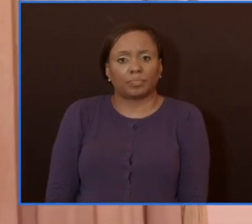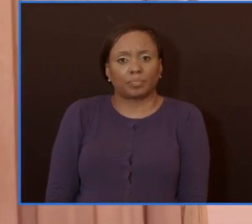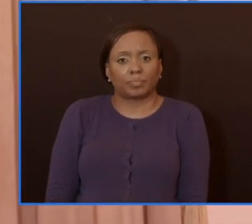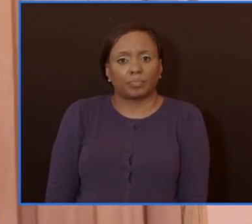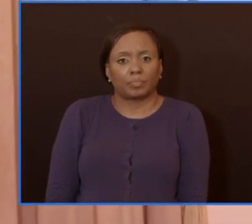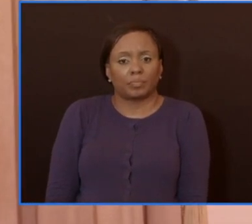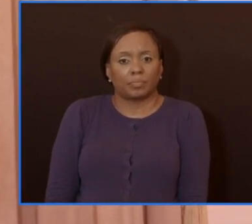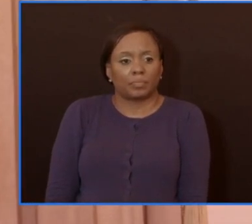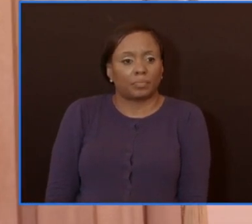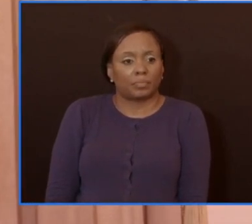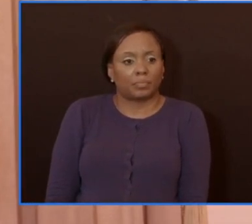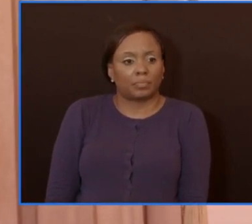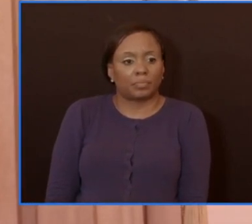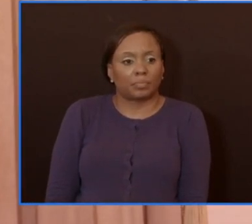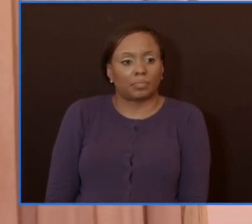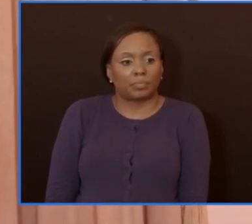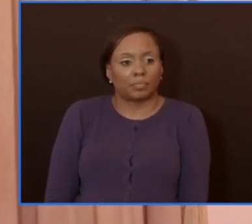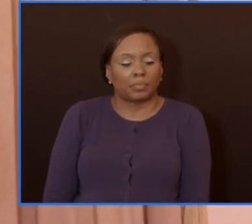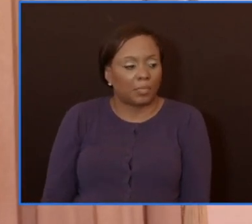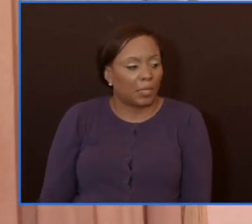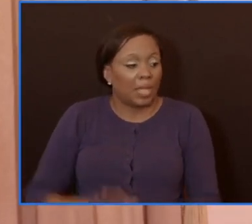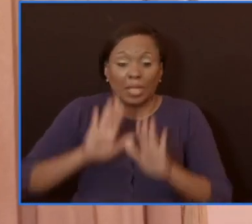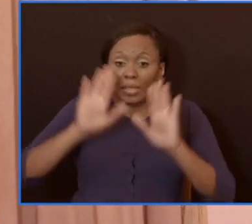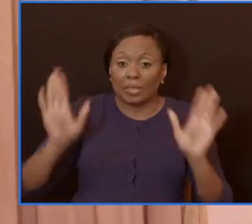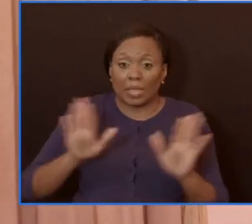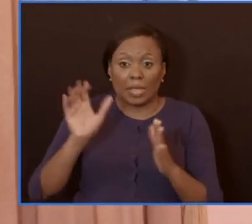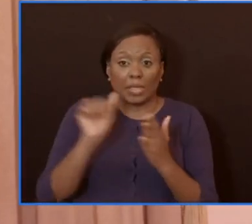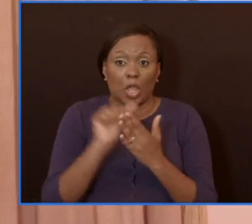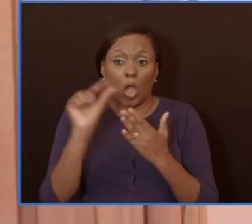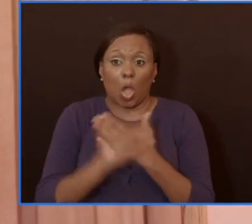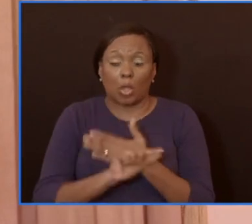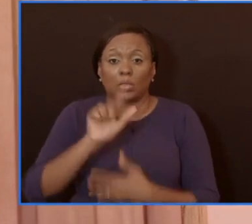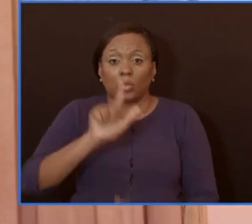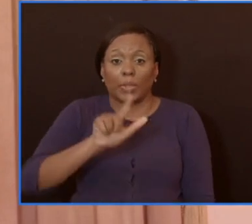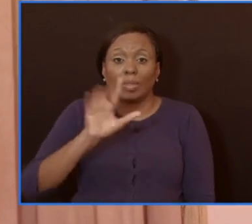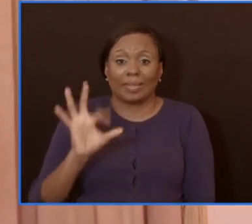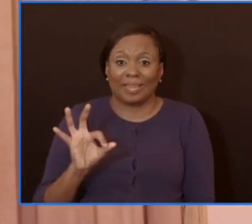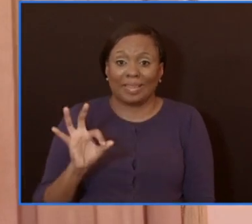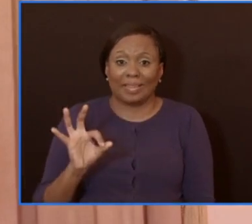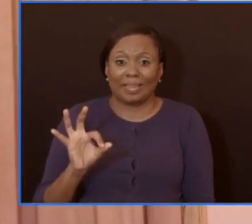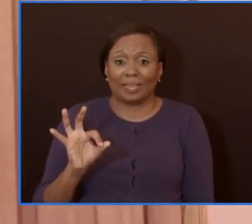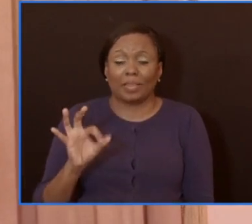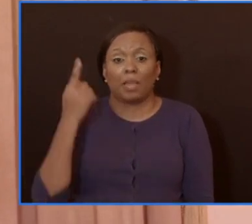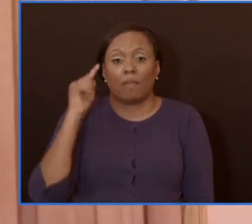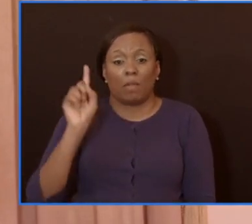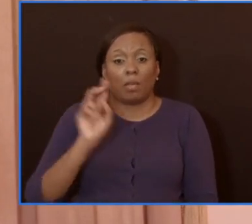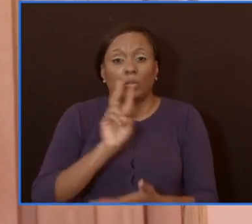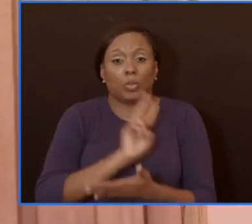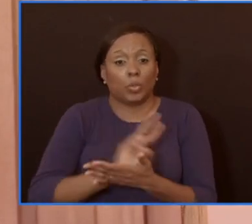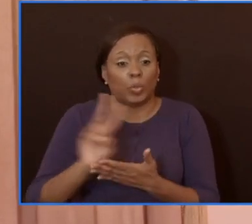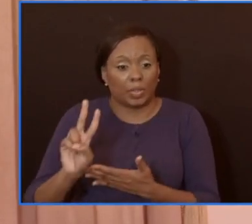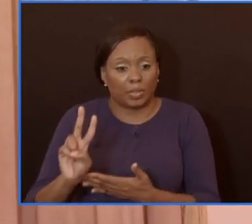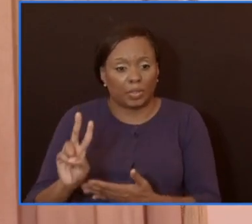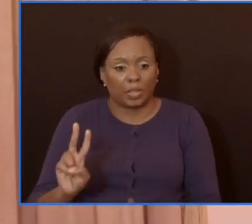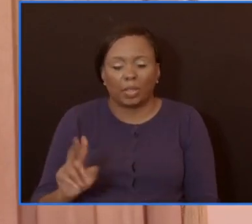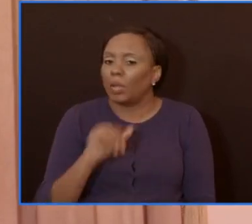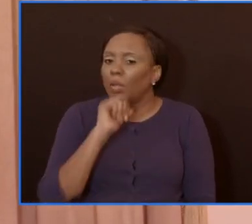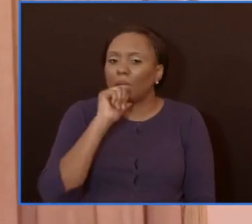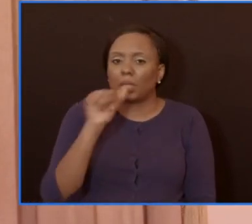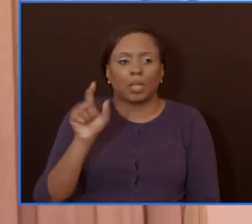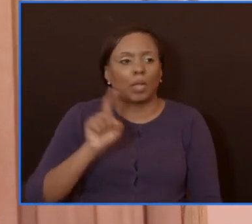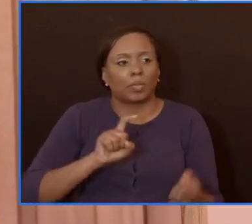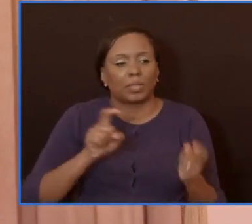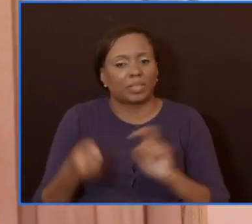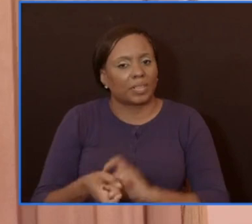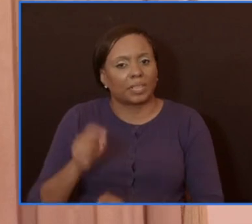as of Sunday, 29th August, and for the next 2 weeks, we are not going to change the curfew,